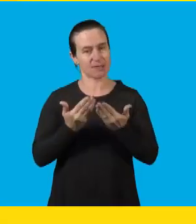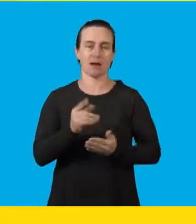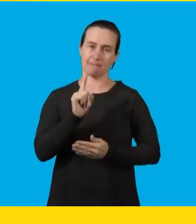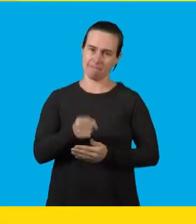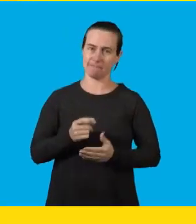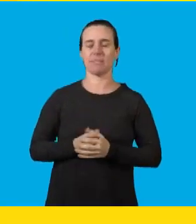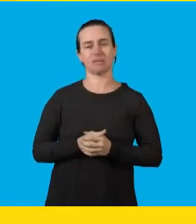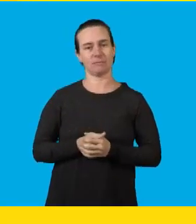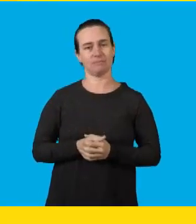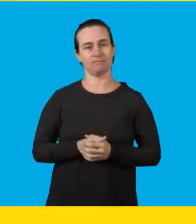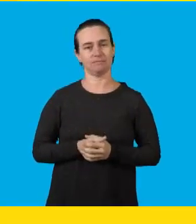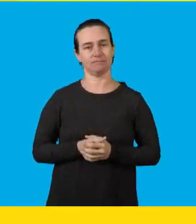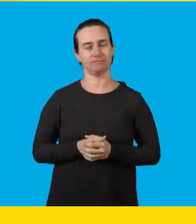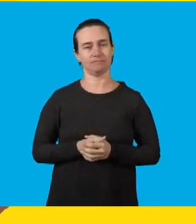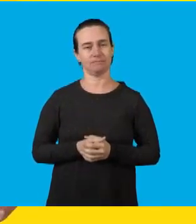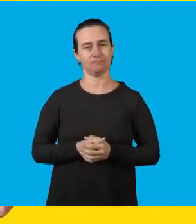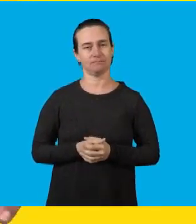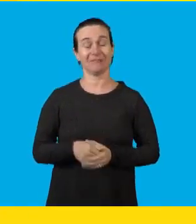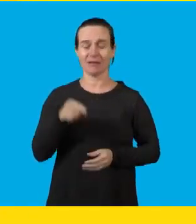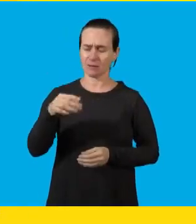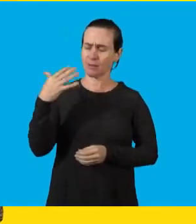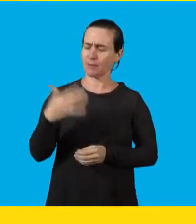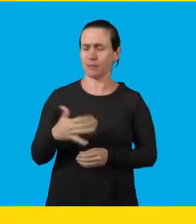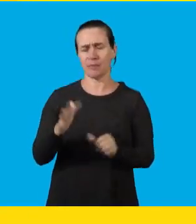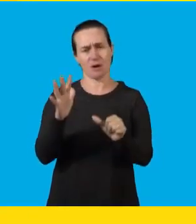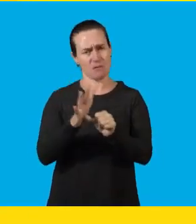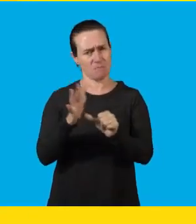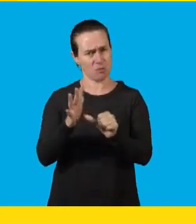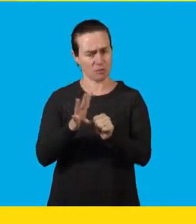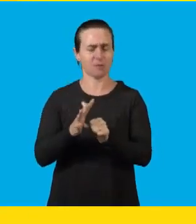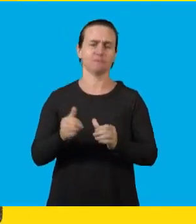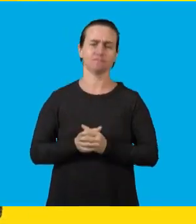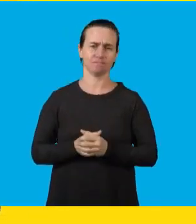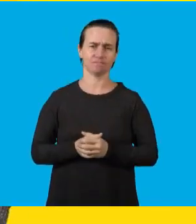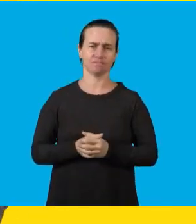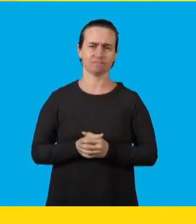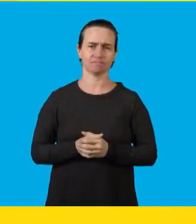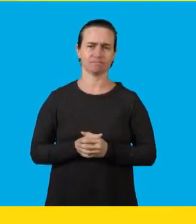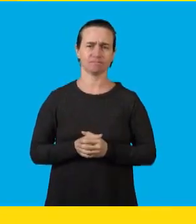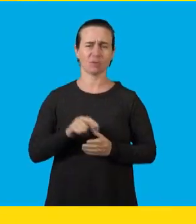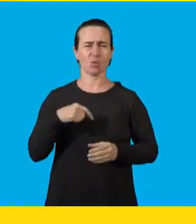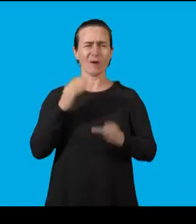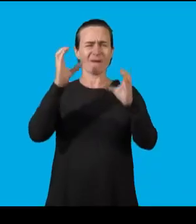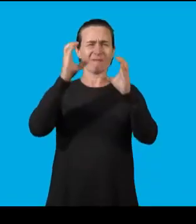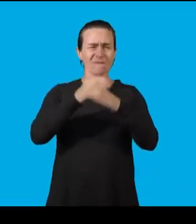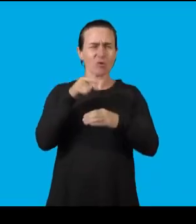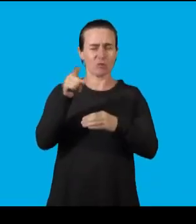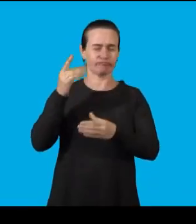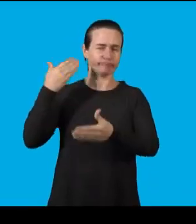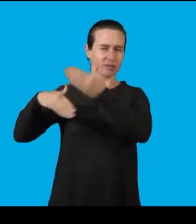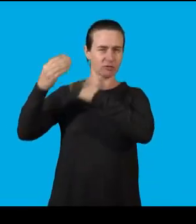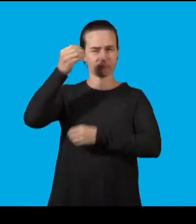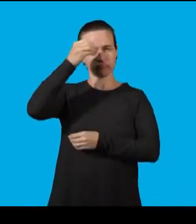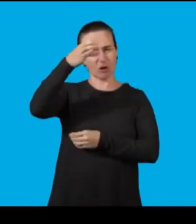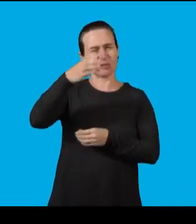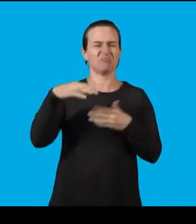that is shown on the curriculum scope. That is very important. So, we'll be focusing on historical